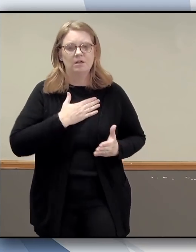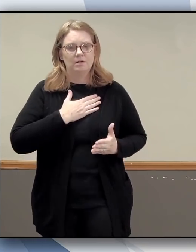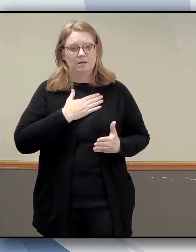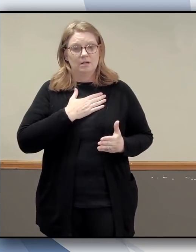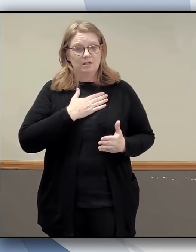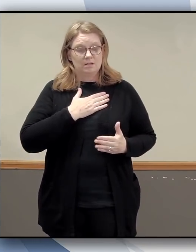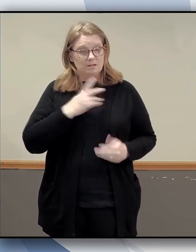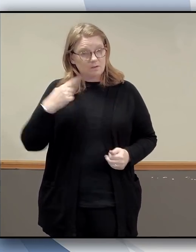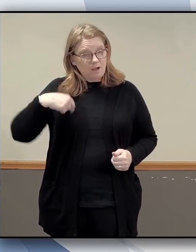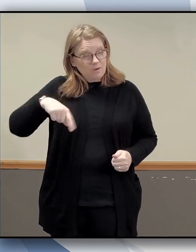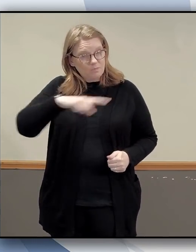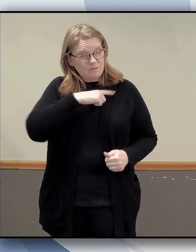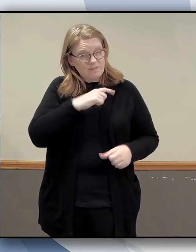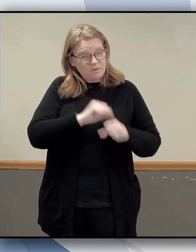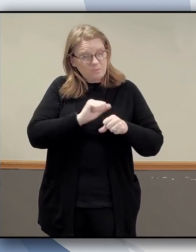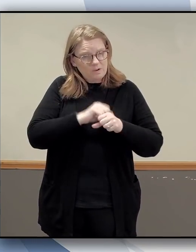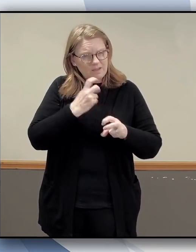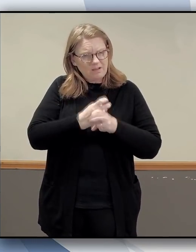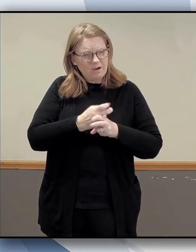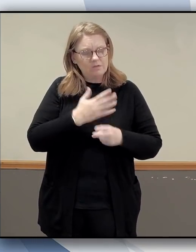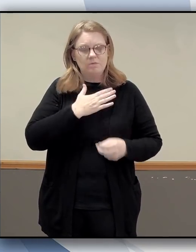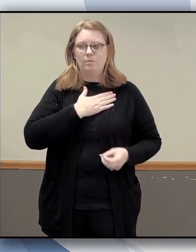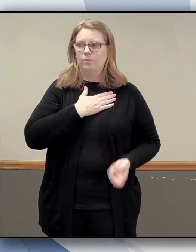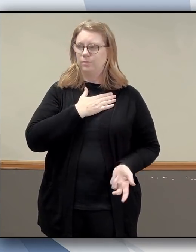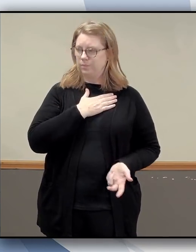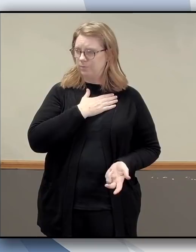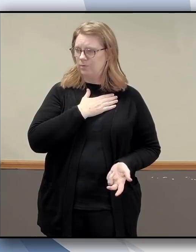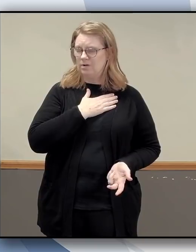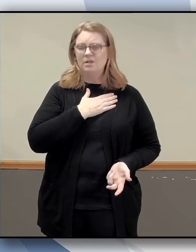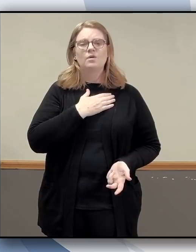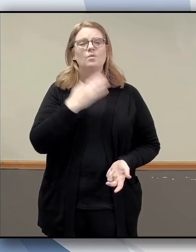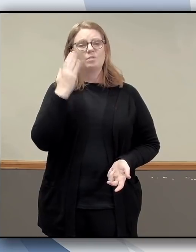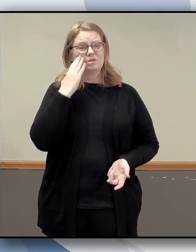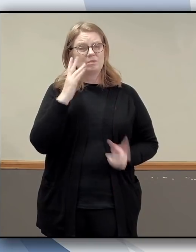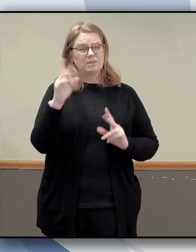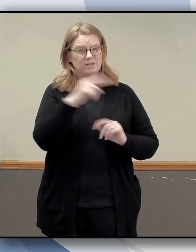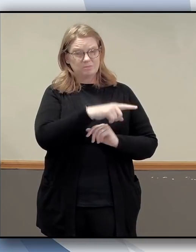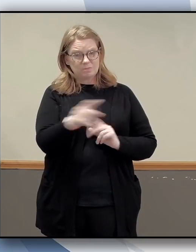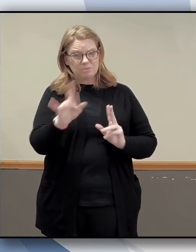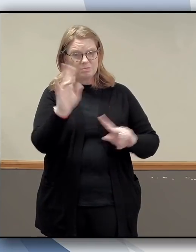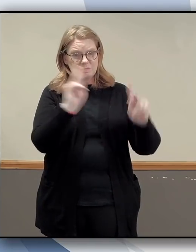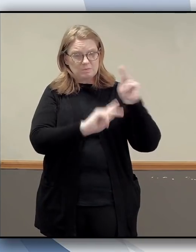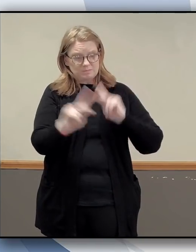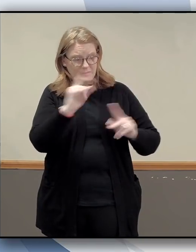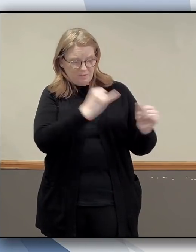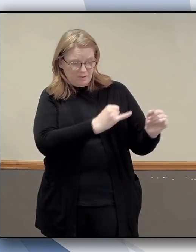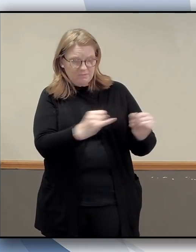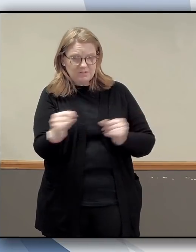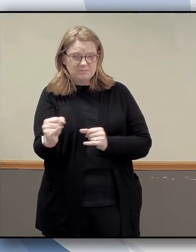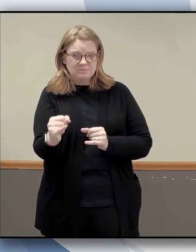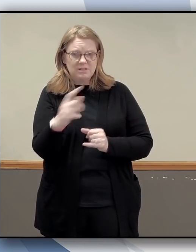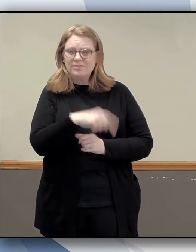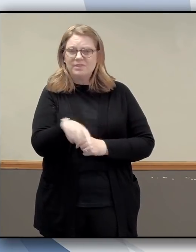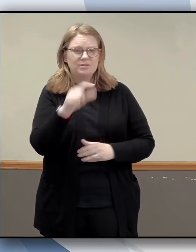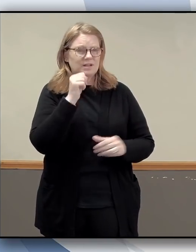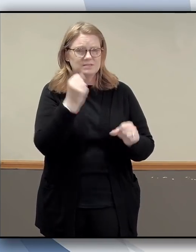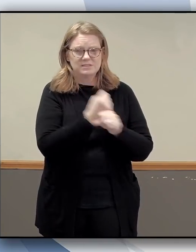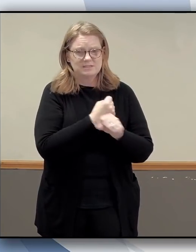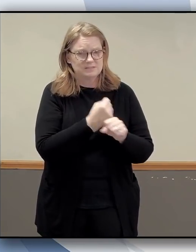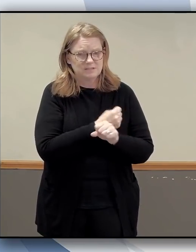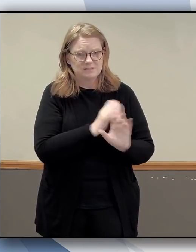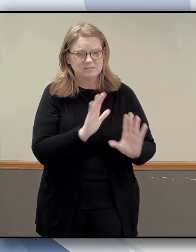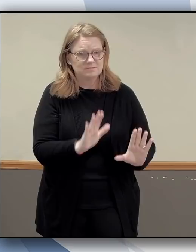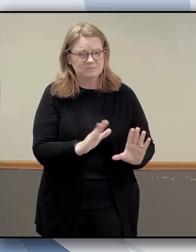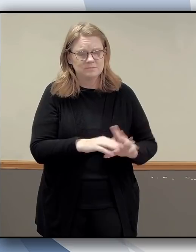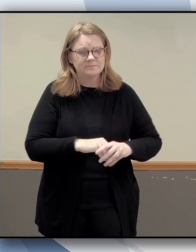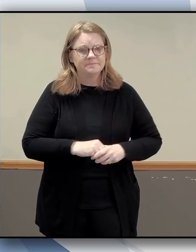hard to save these lives. We know that each of these are individuals with lives lived, and they're not statistics. One of the things